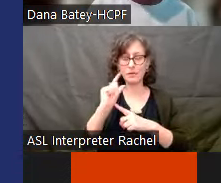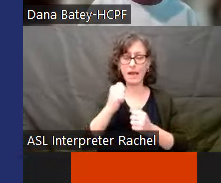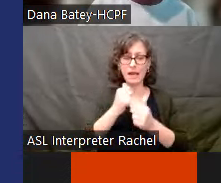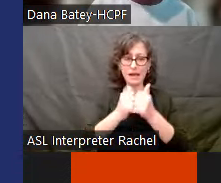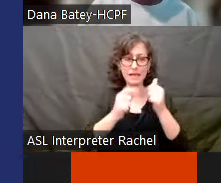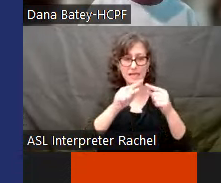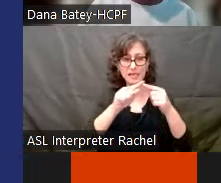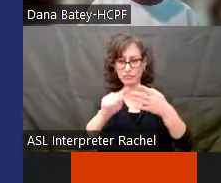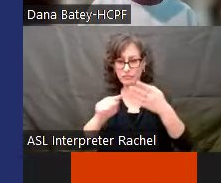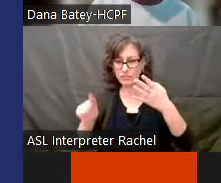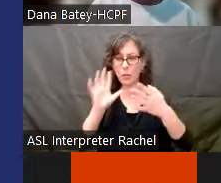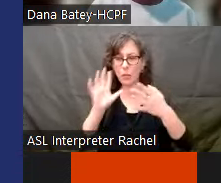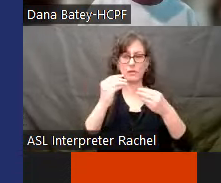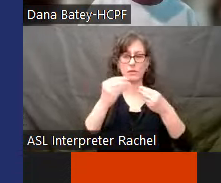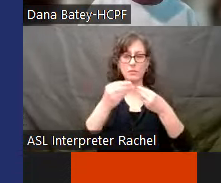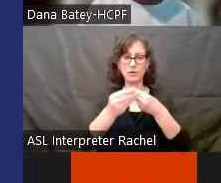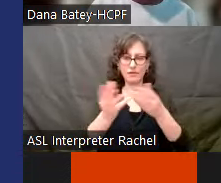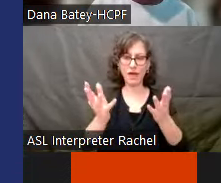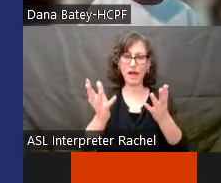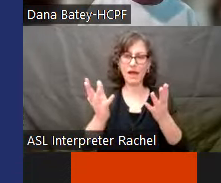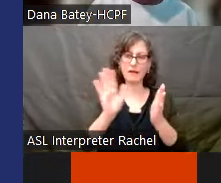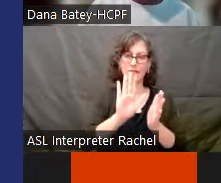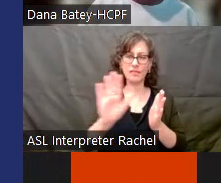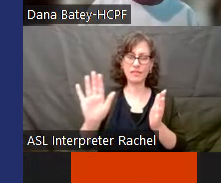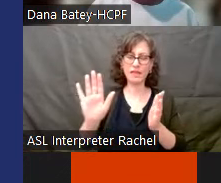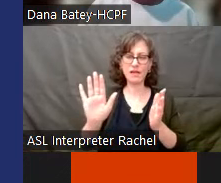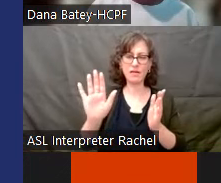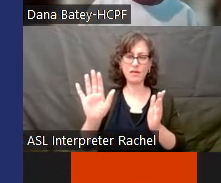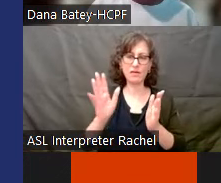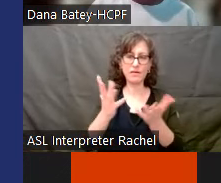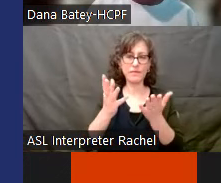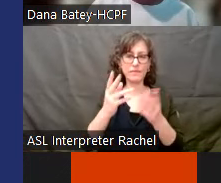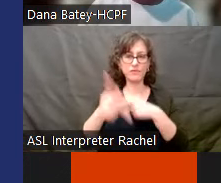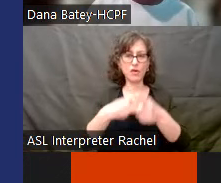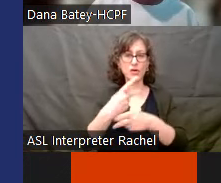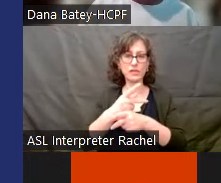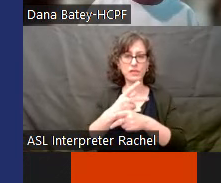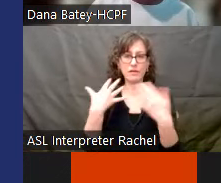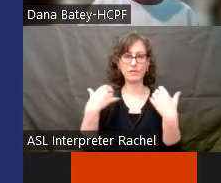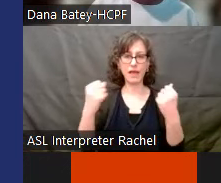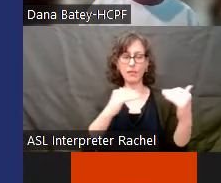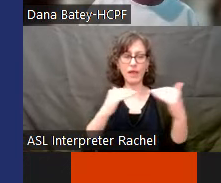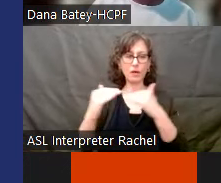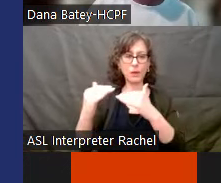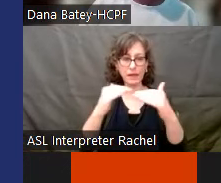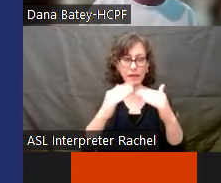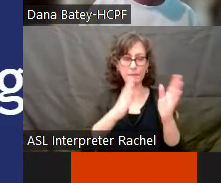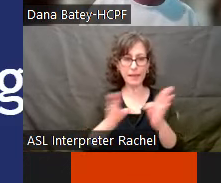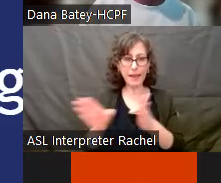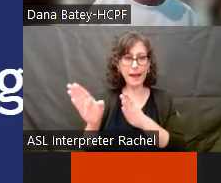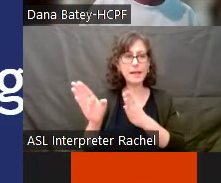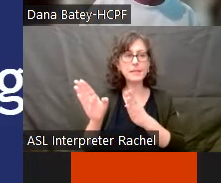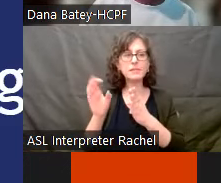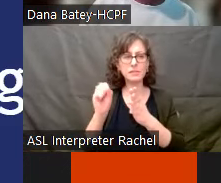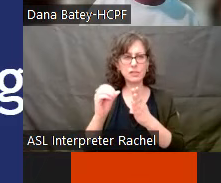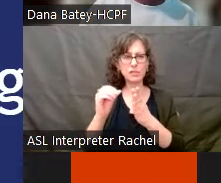be providing their first versions of their health equity plans to us by early 2024. So I definitely look forward